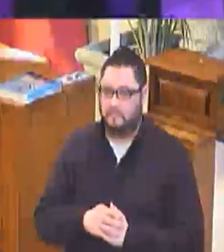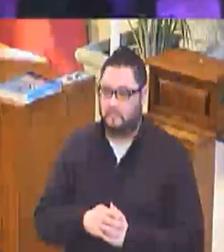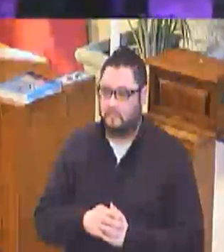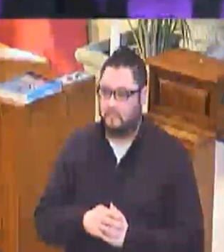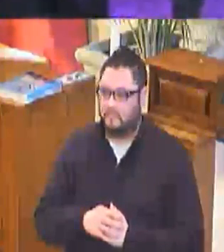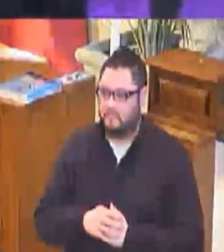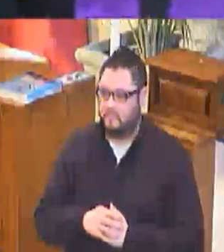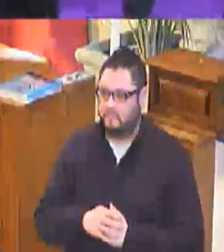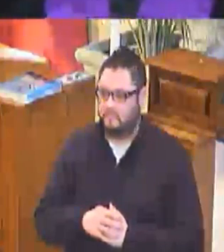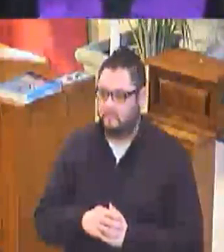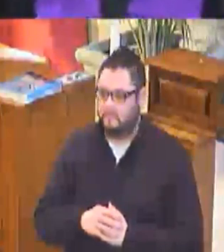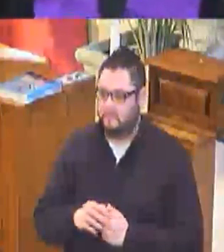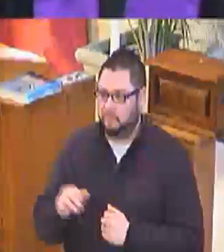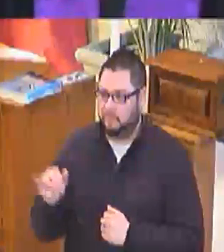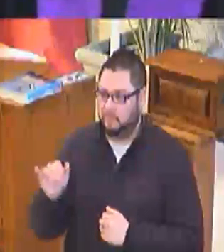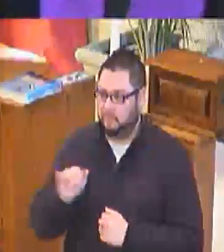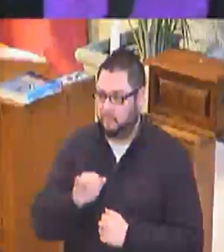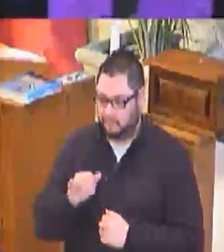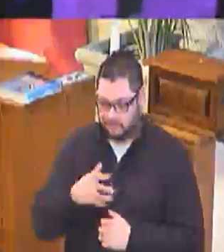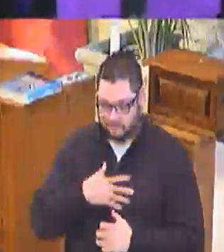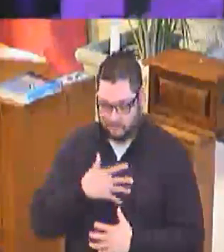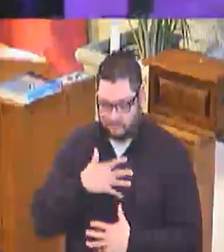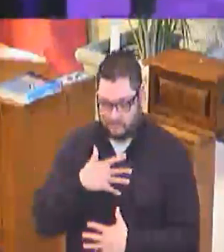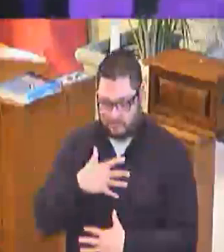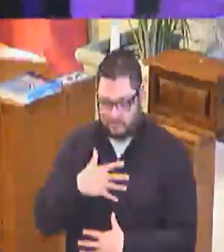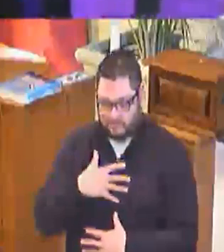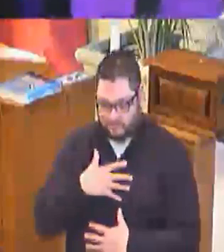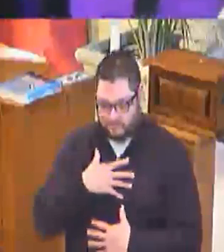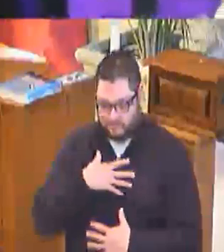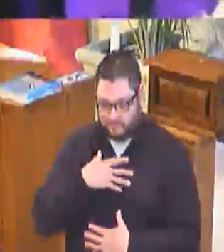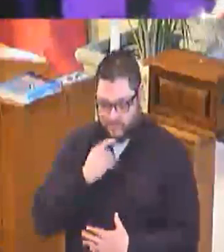as close as my breath is to me.